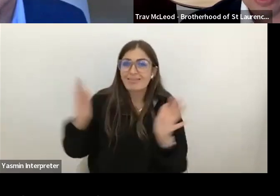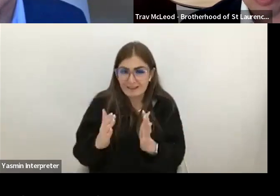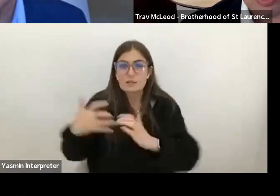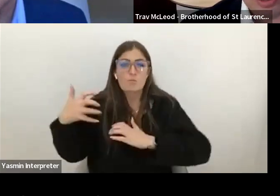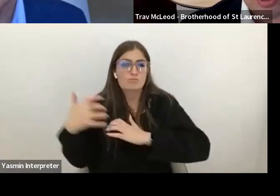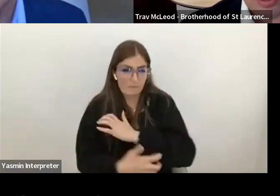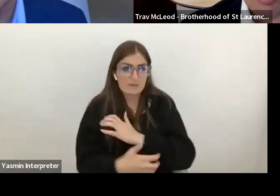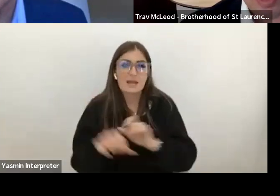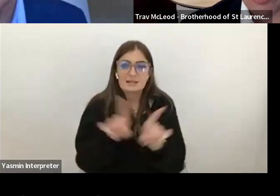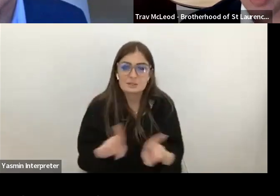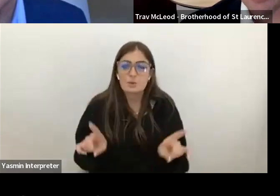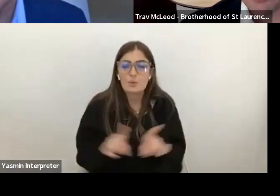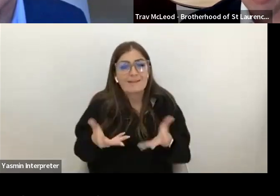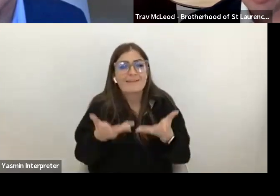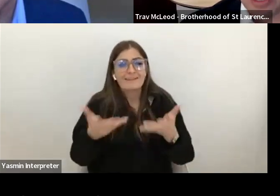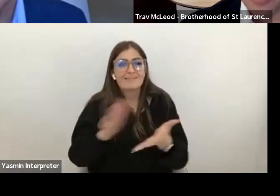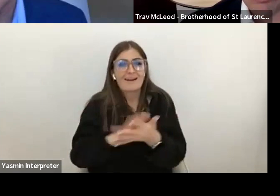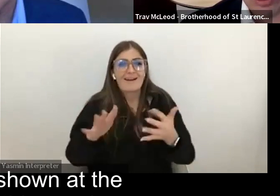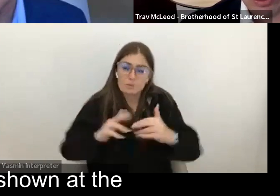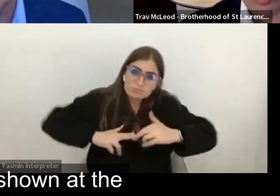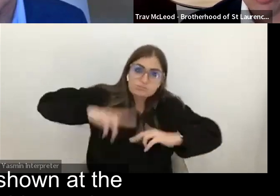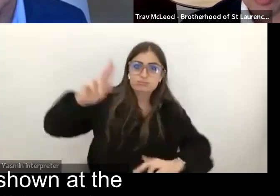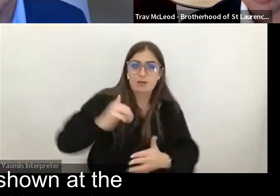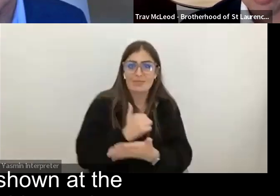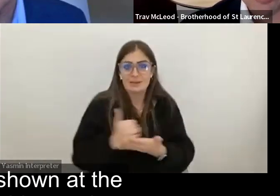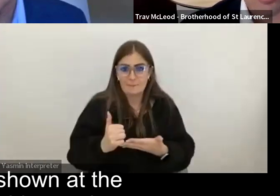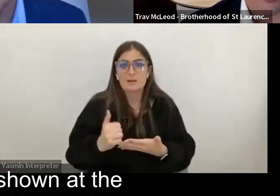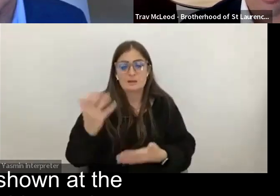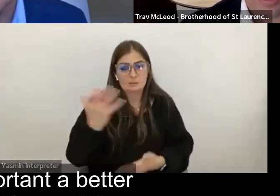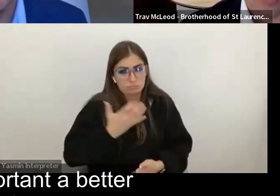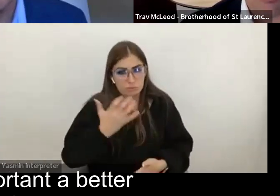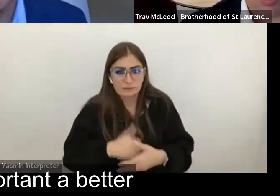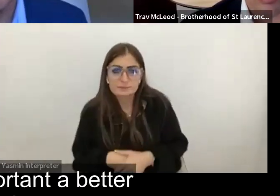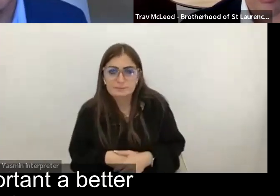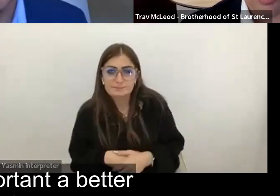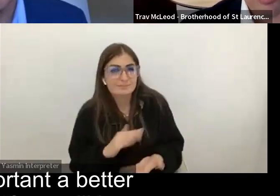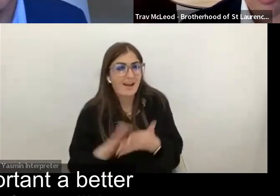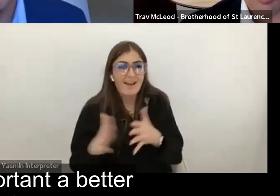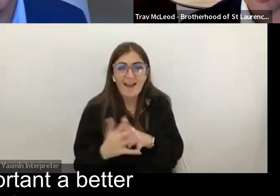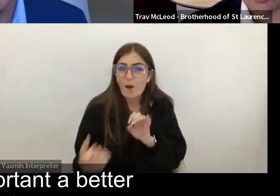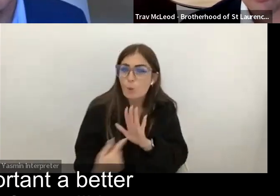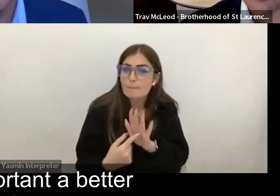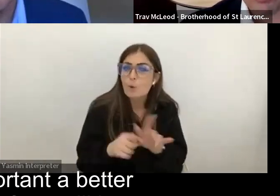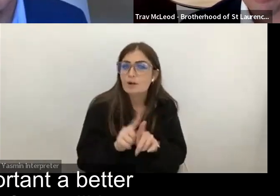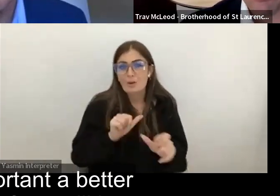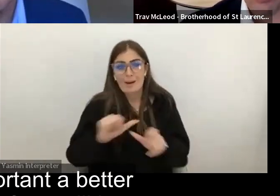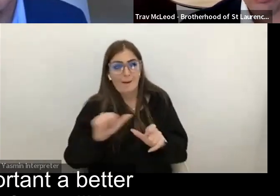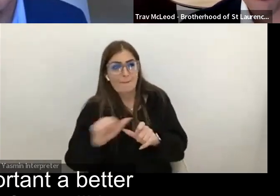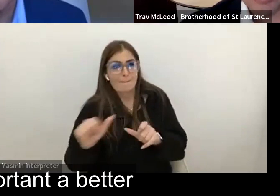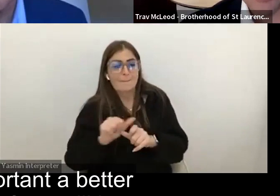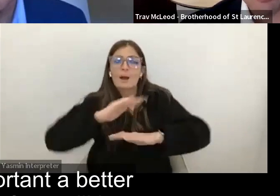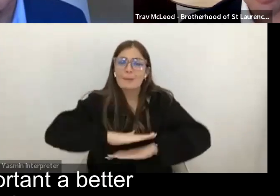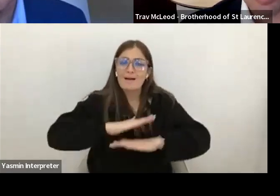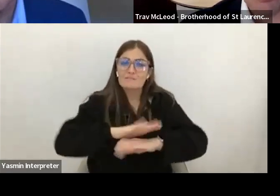poverty, given how dramatic the numbers are, which were shown at the beginning of this session, and how important a better universal platform